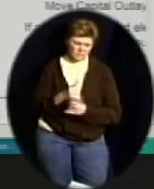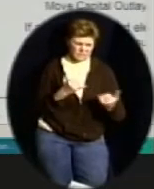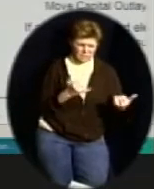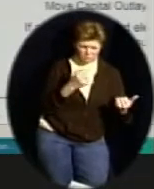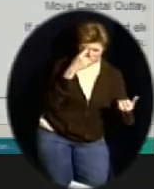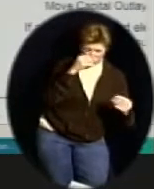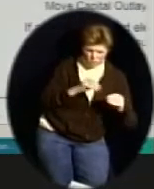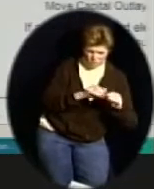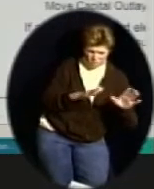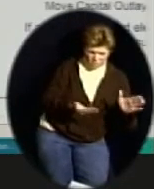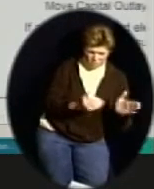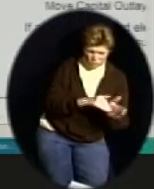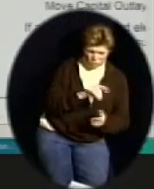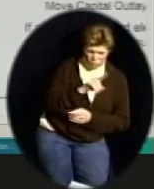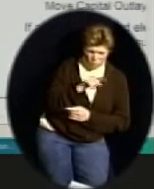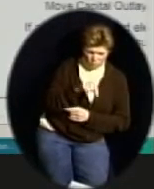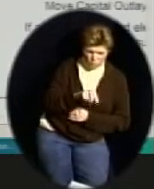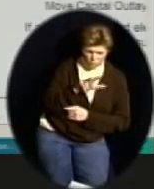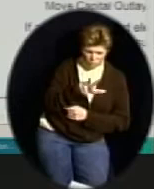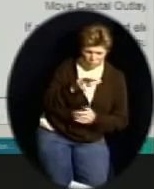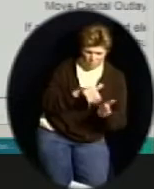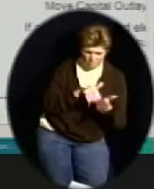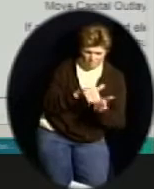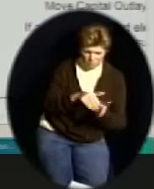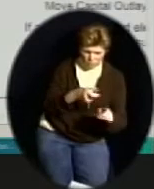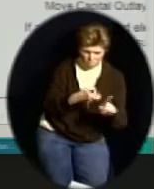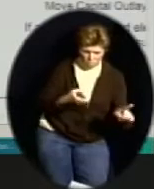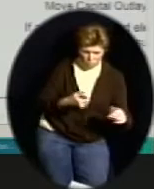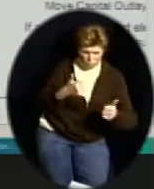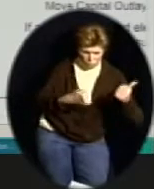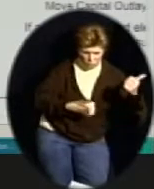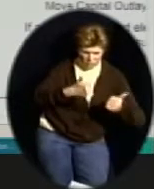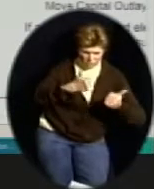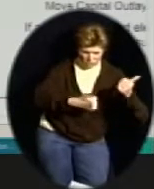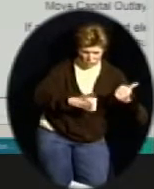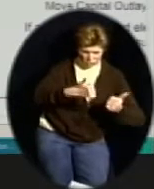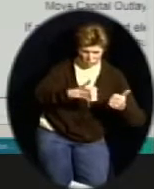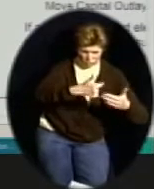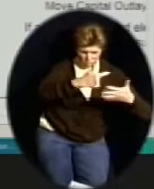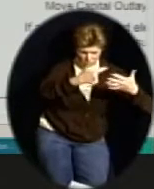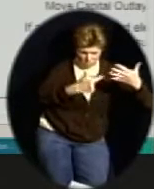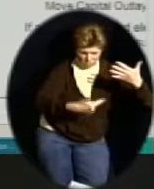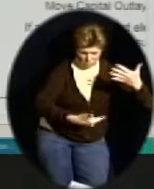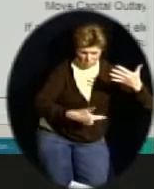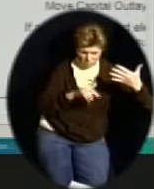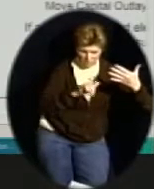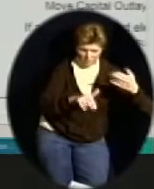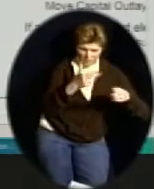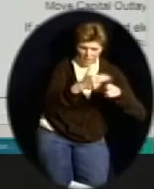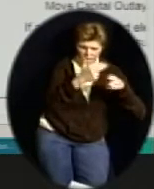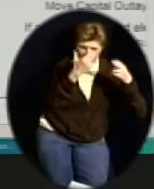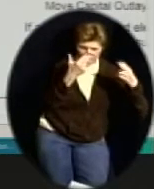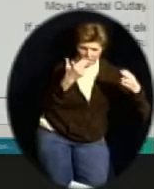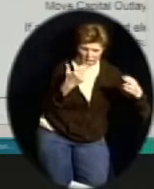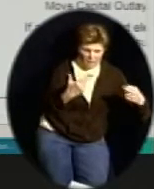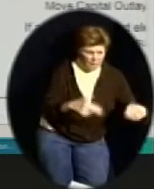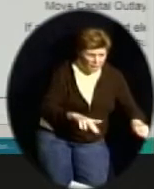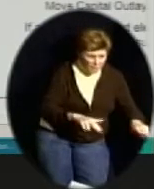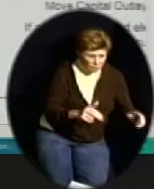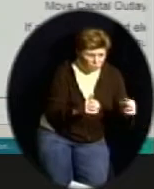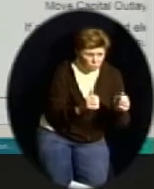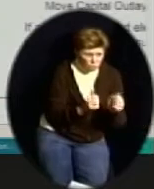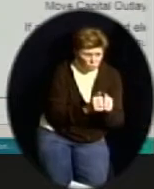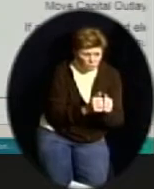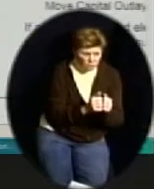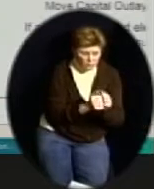that 1.3 million is coming out of which of the eggs? That would come out of the egg-labeled dependent funds. The white one? The white one.